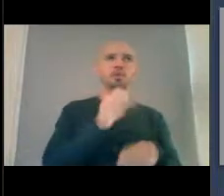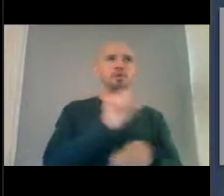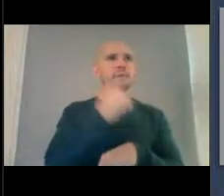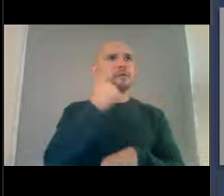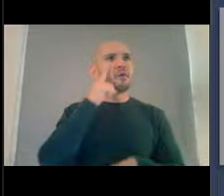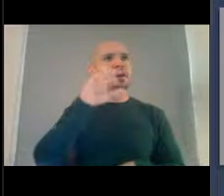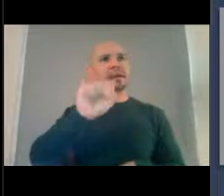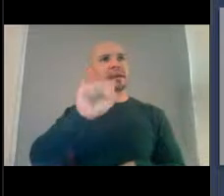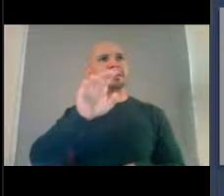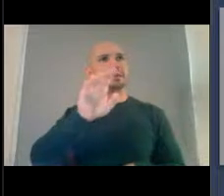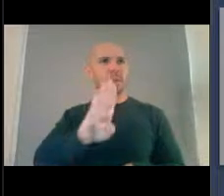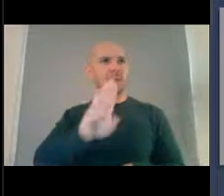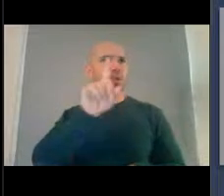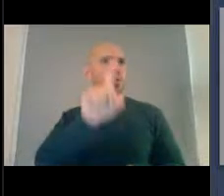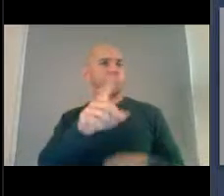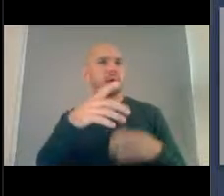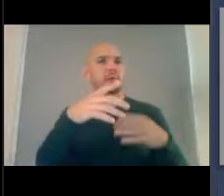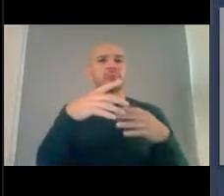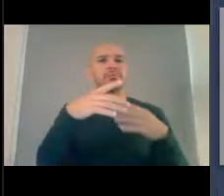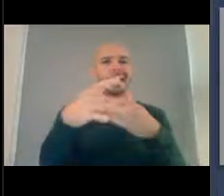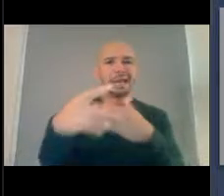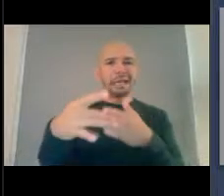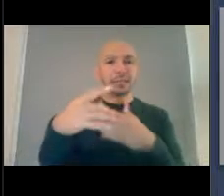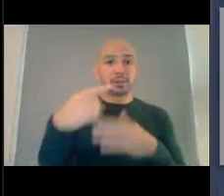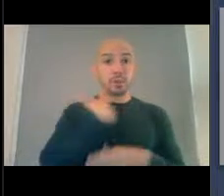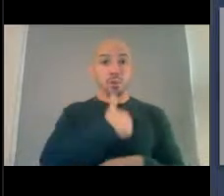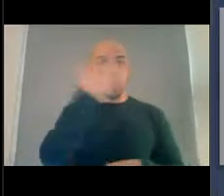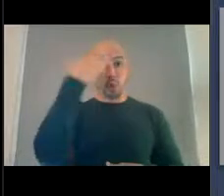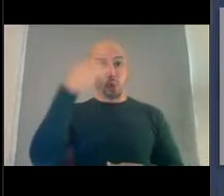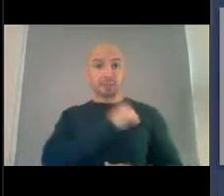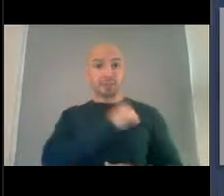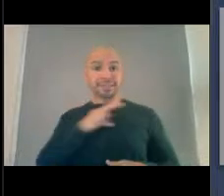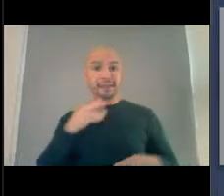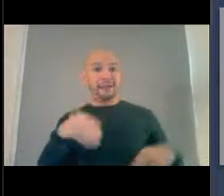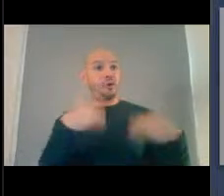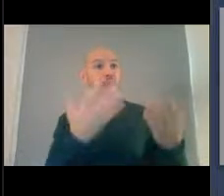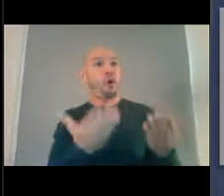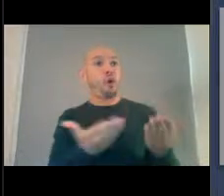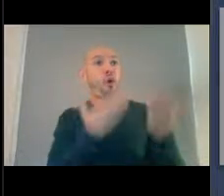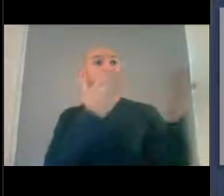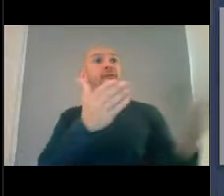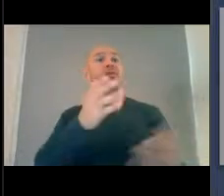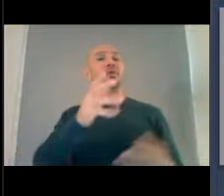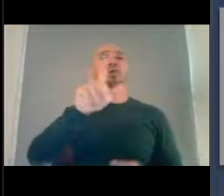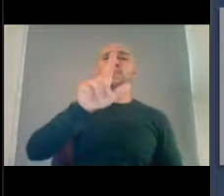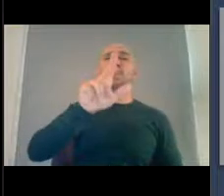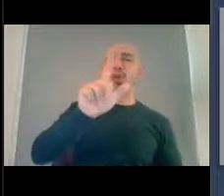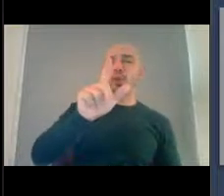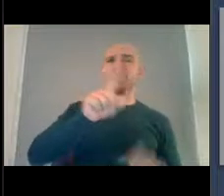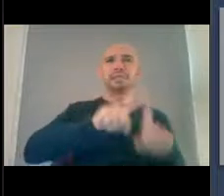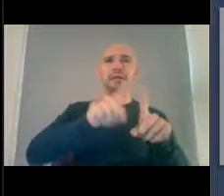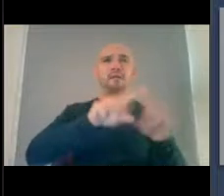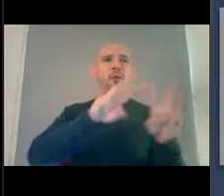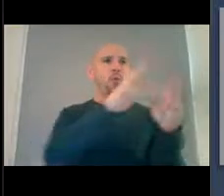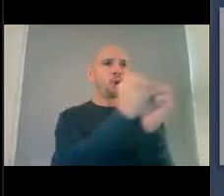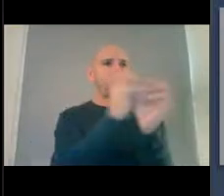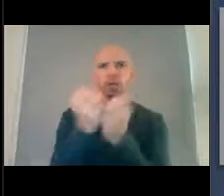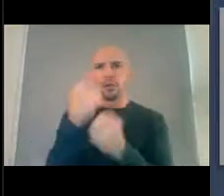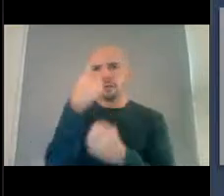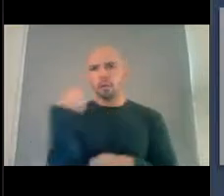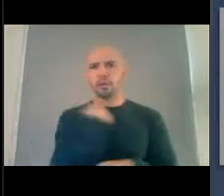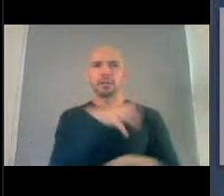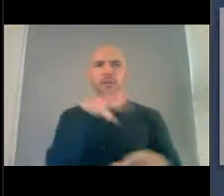guidance we know that staff offered over 23 workshops for us to participate in and provide feedback and overall the